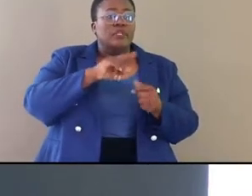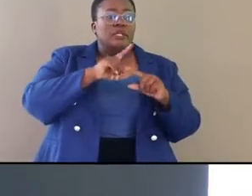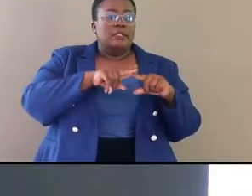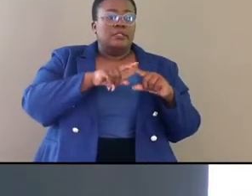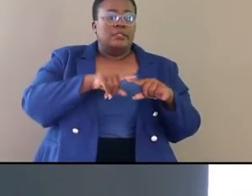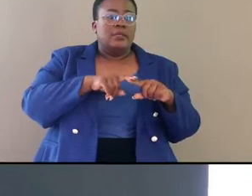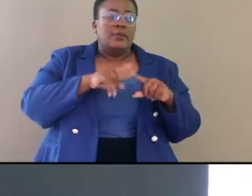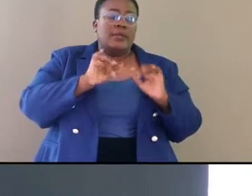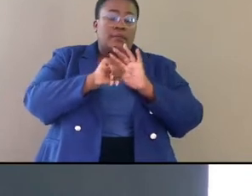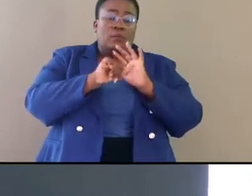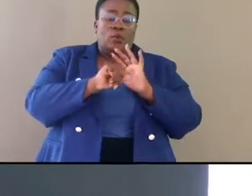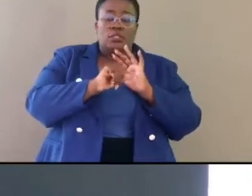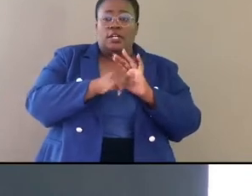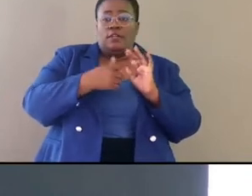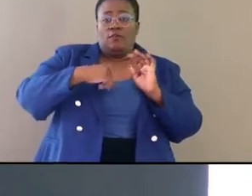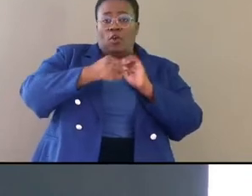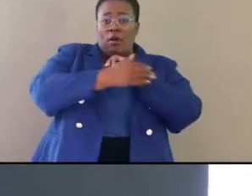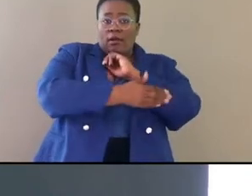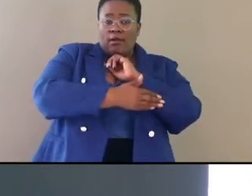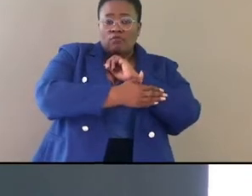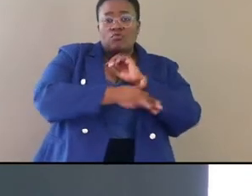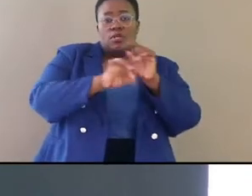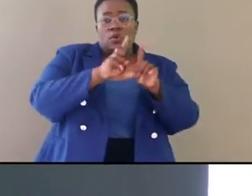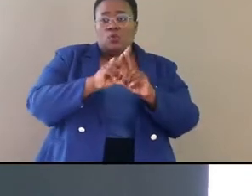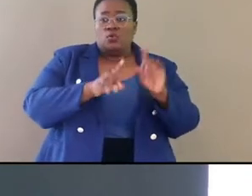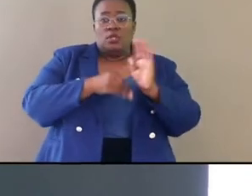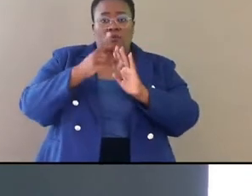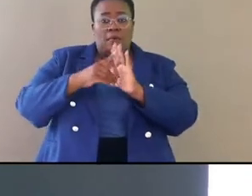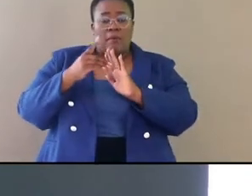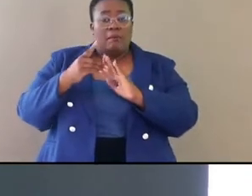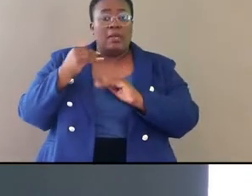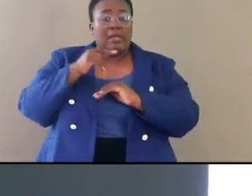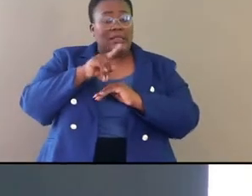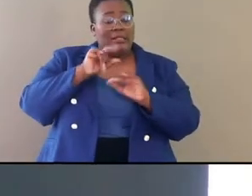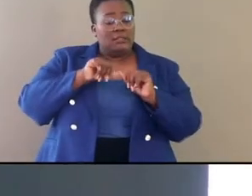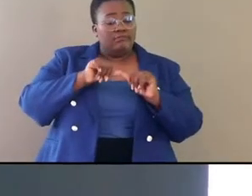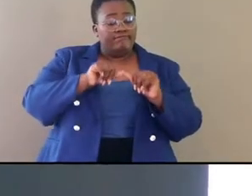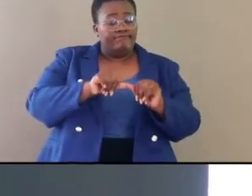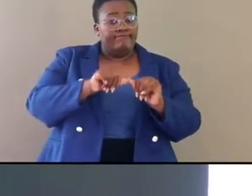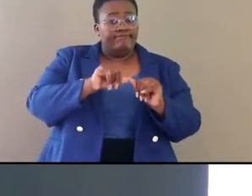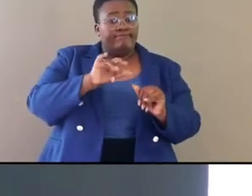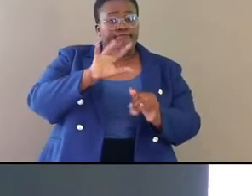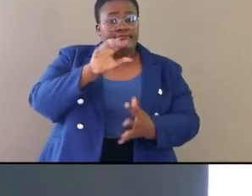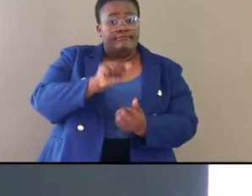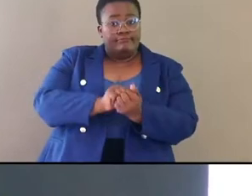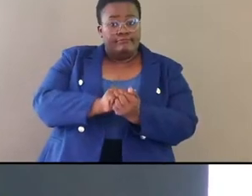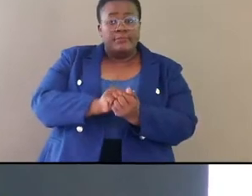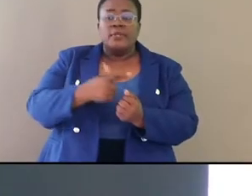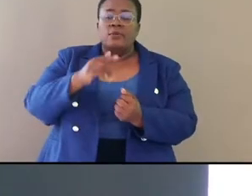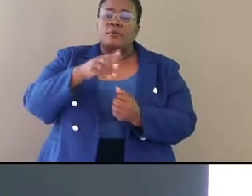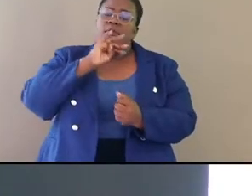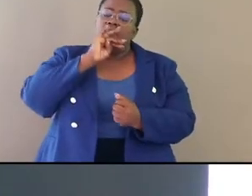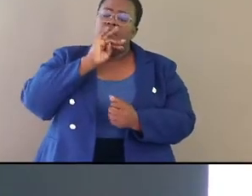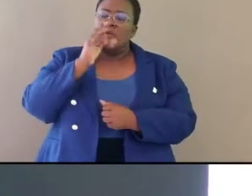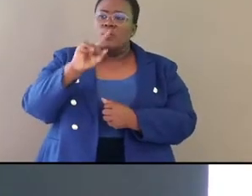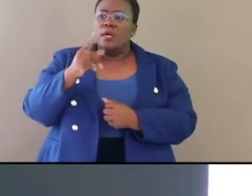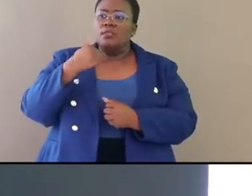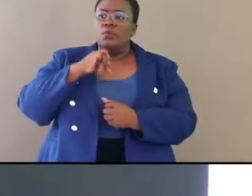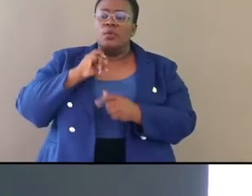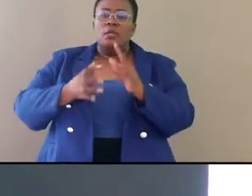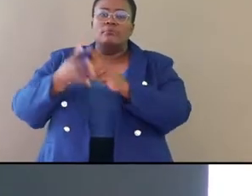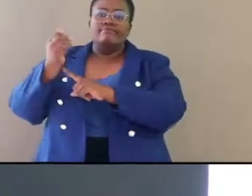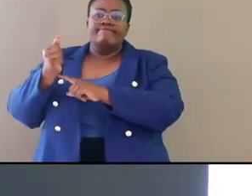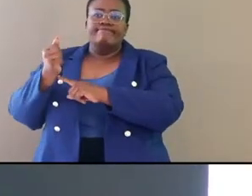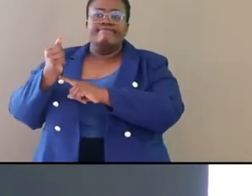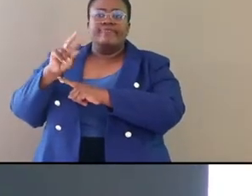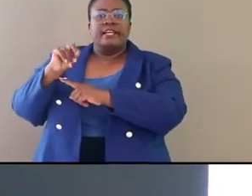to our country and our development. And in fact this continued fiscal consolidation austerity will mean that we will not meet our National